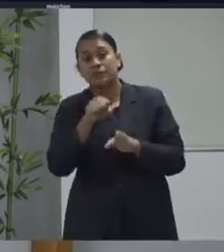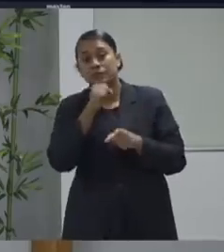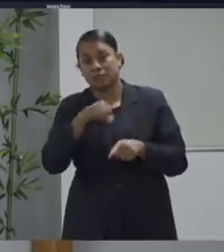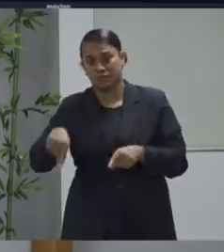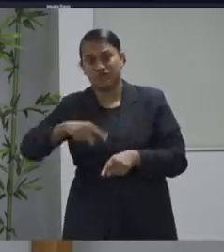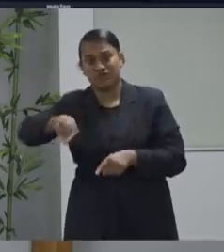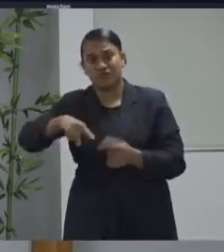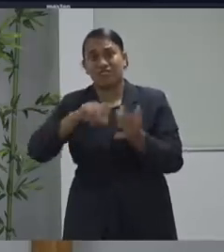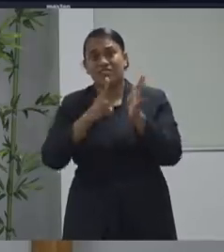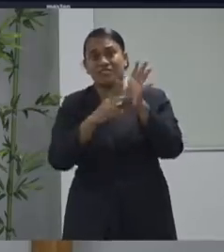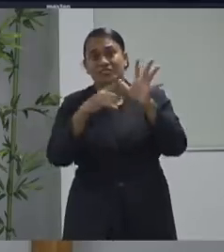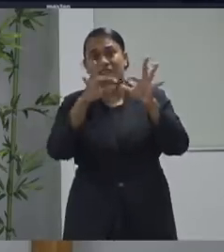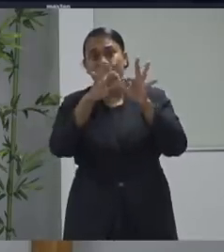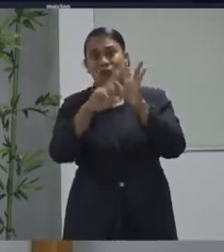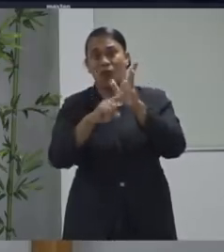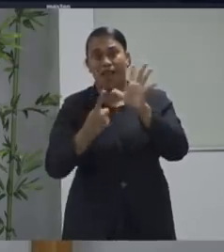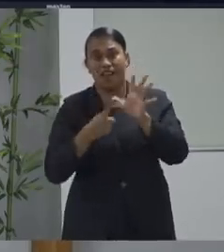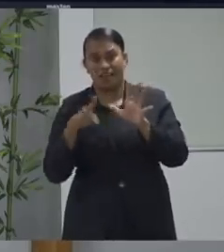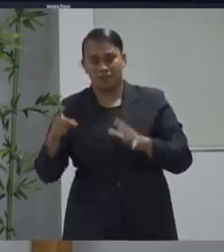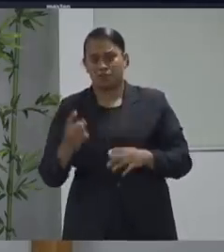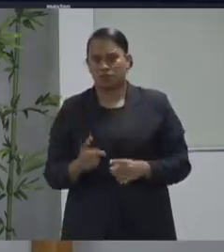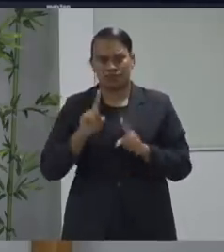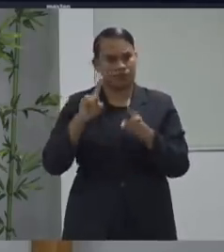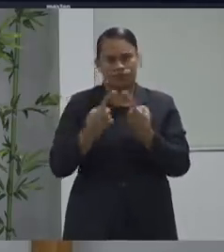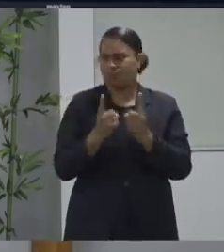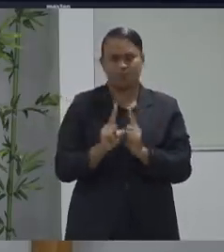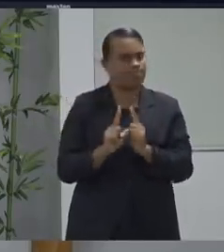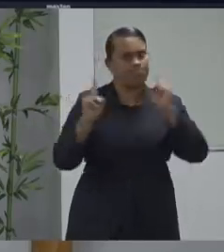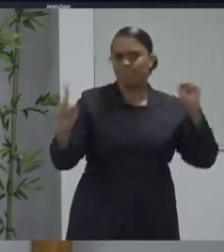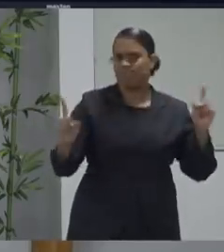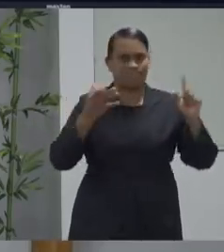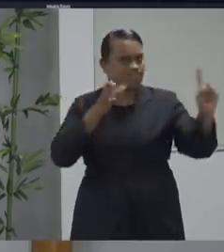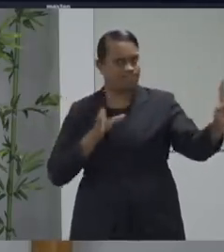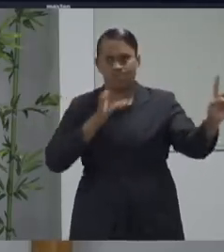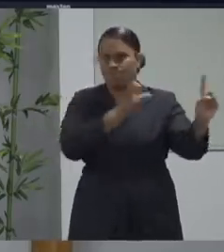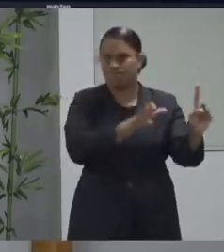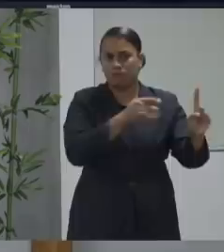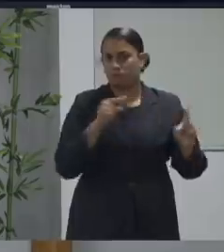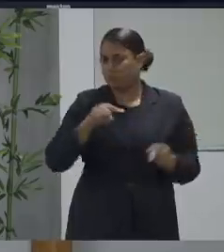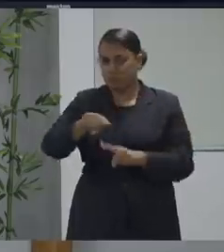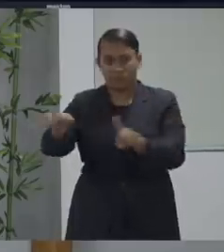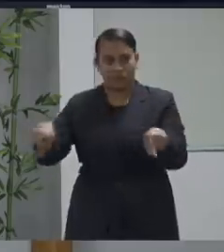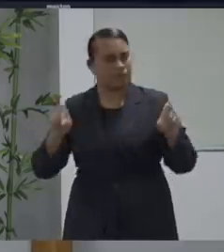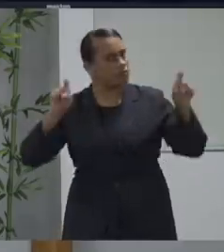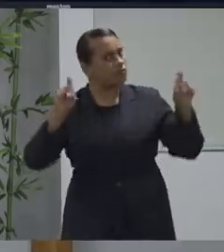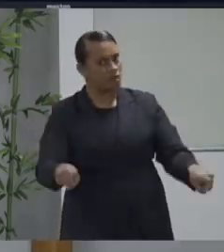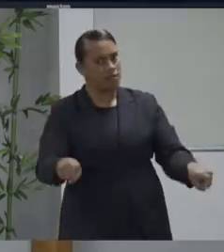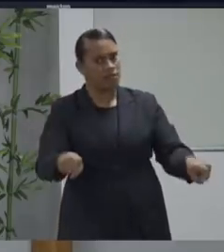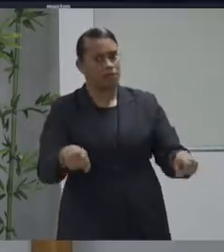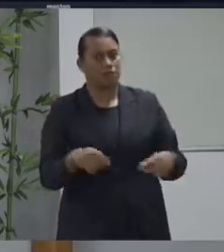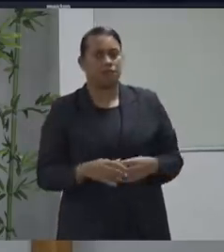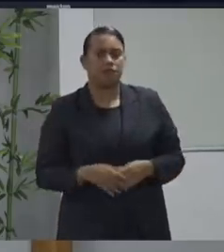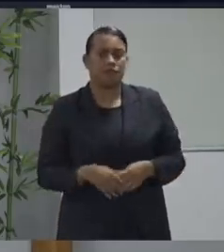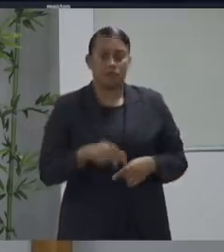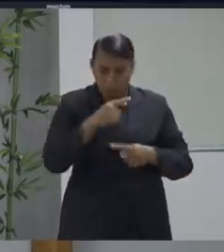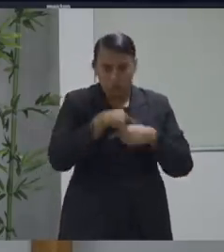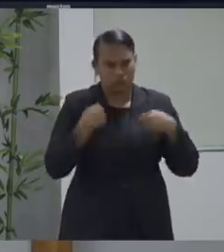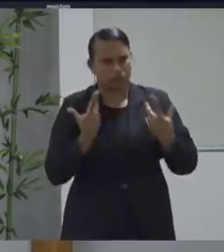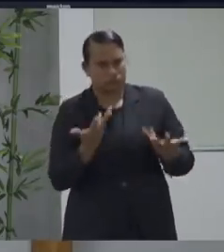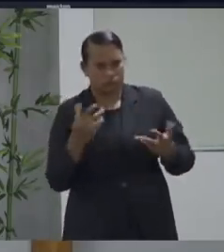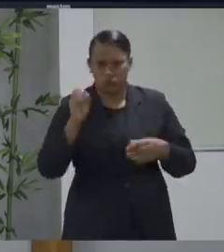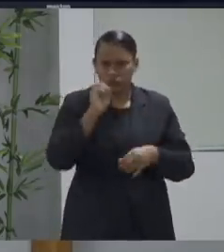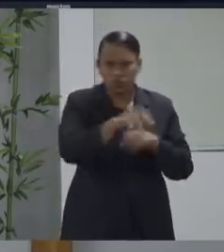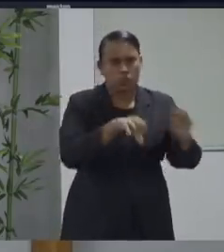as she placed herself into quarantine and stayed there. She was brought food that was dropped off at her